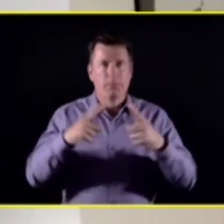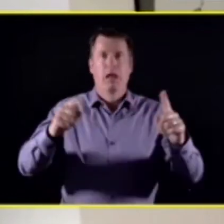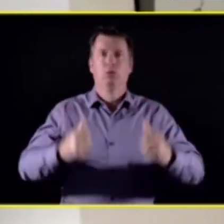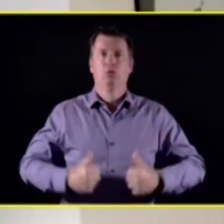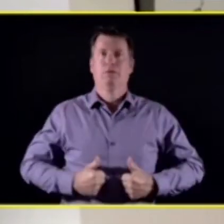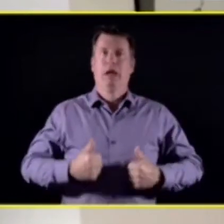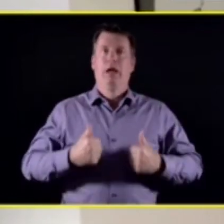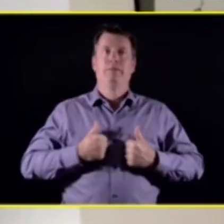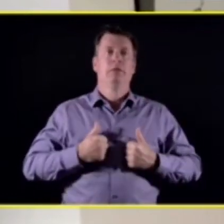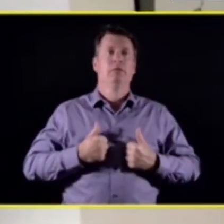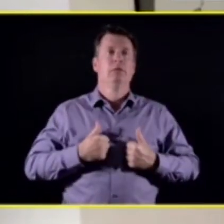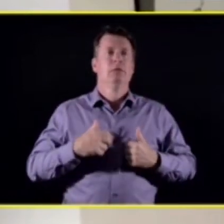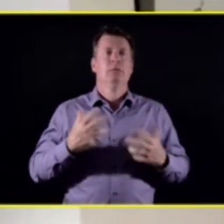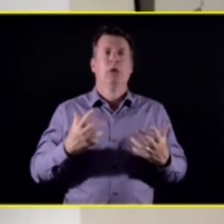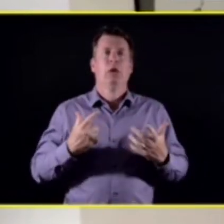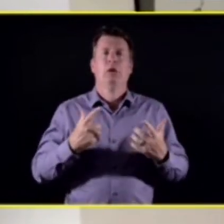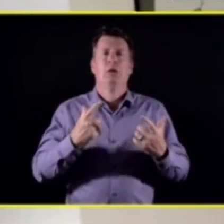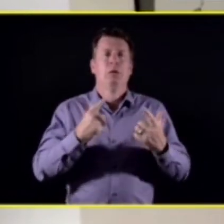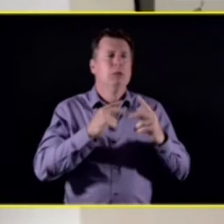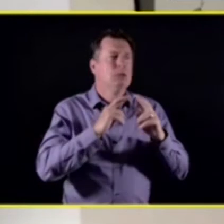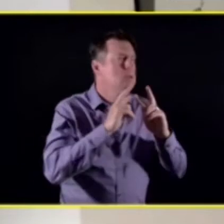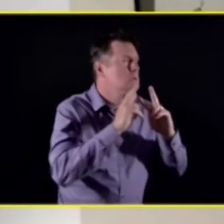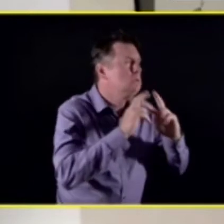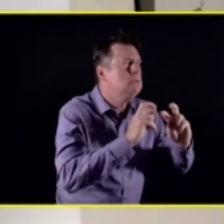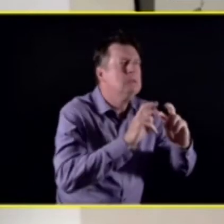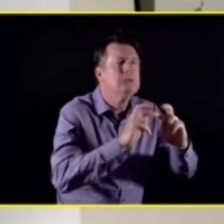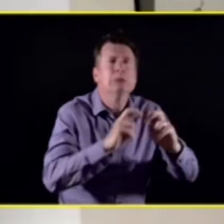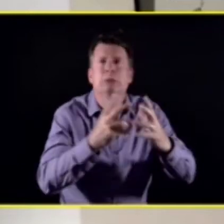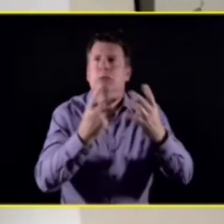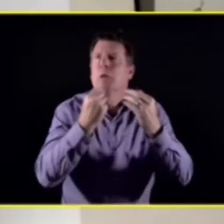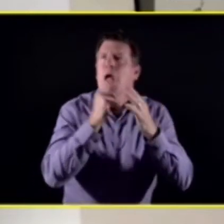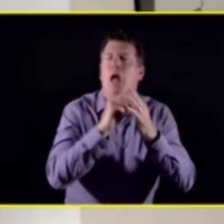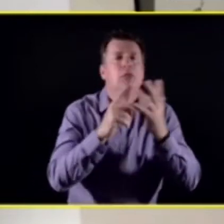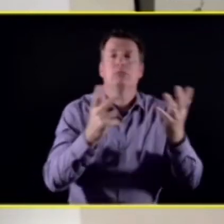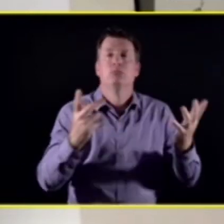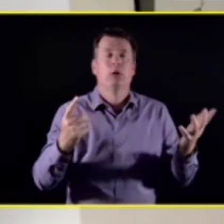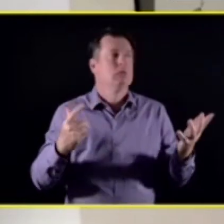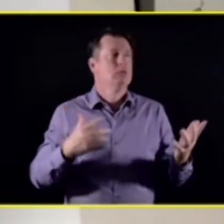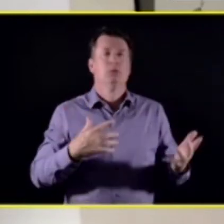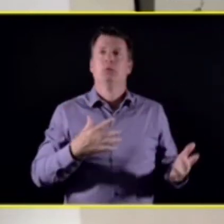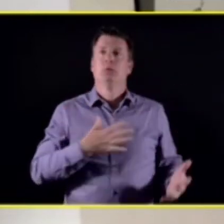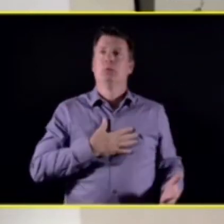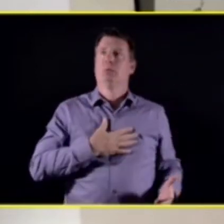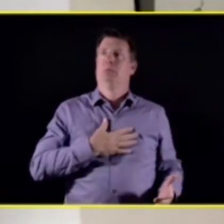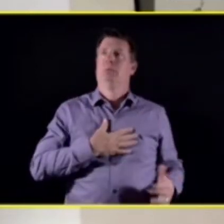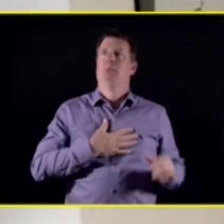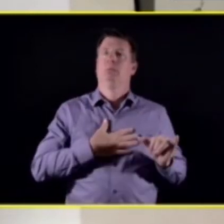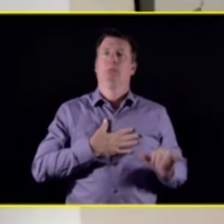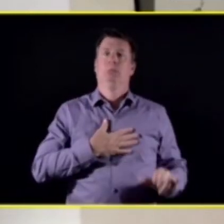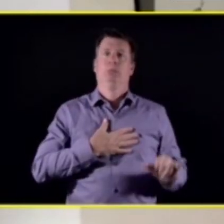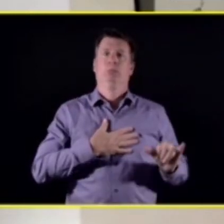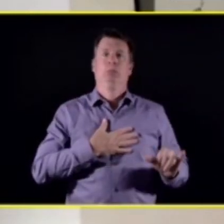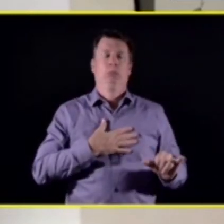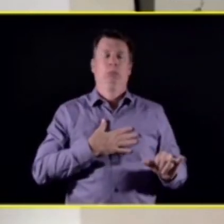just focused on my recovery. You know, trying to do everything they told me to do,